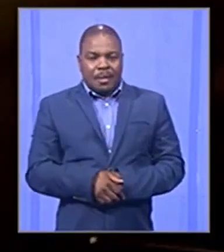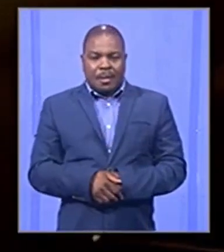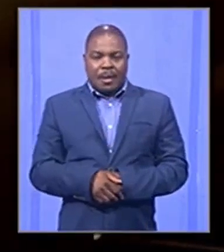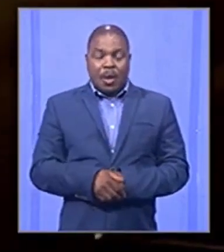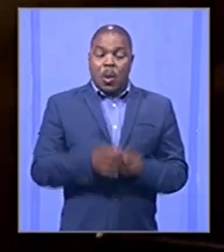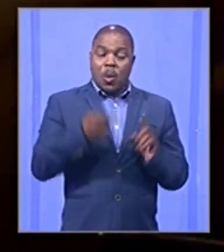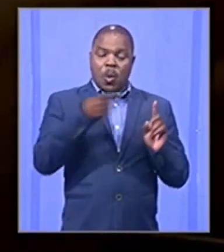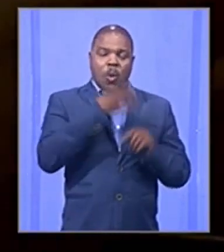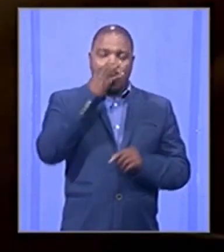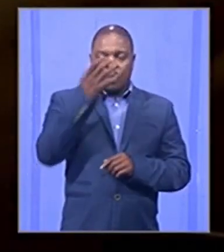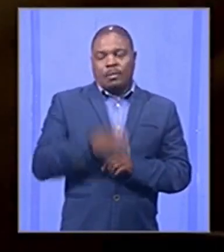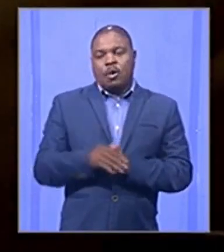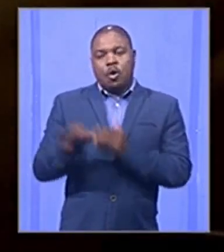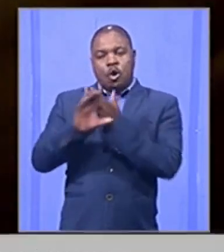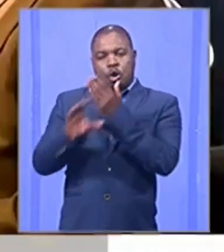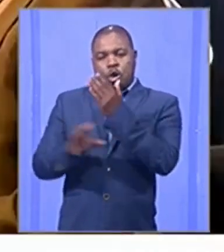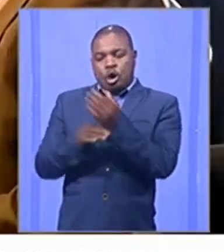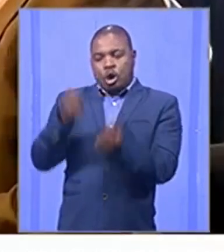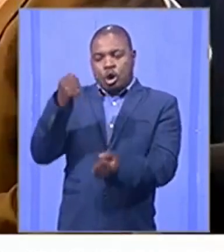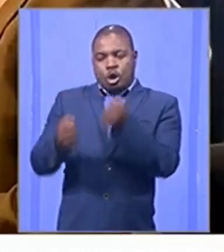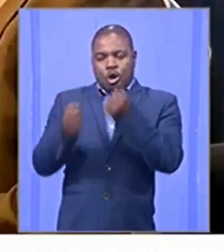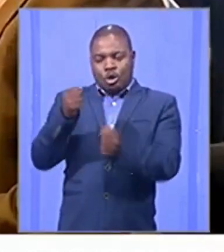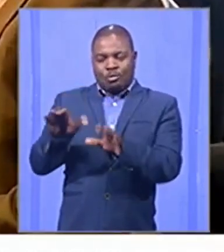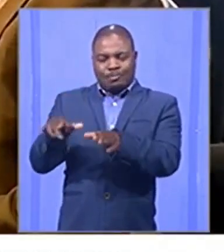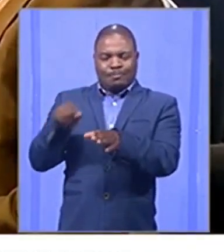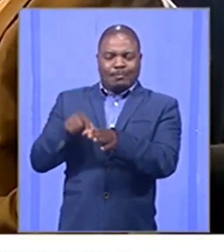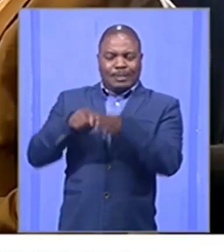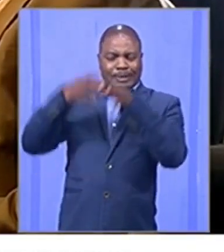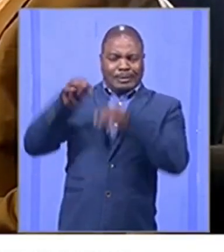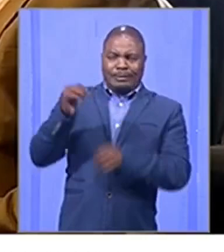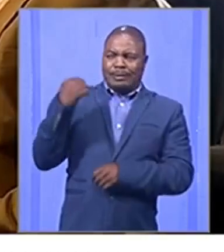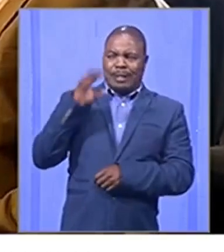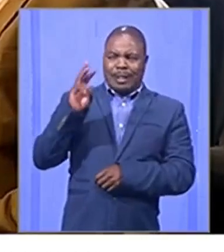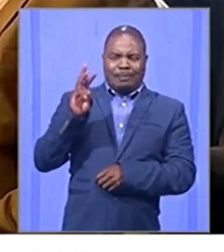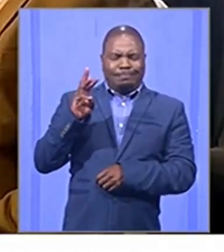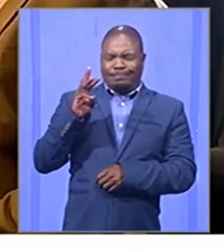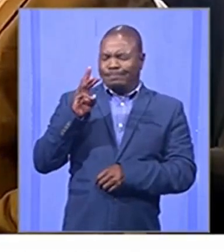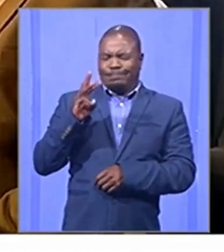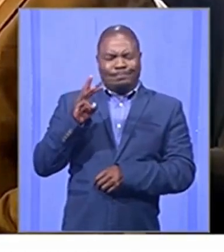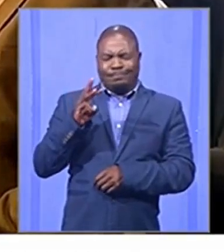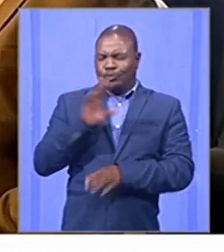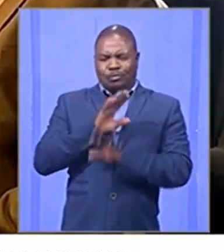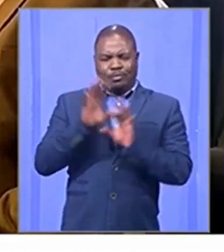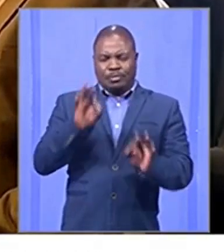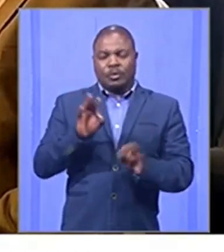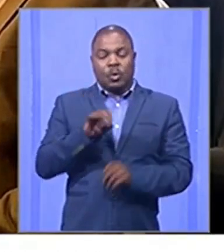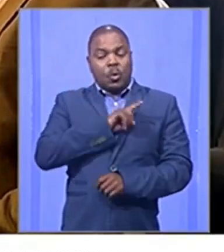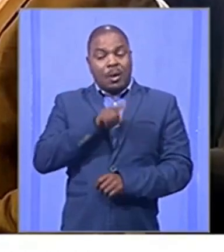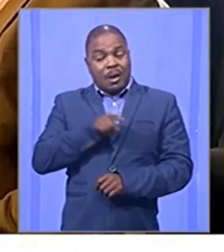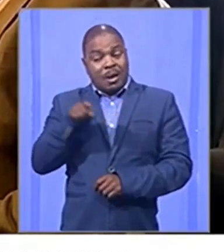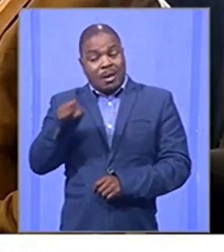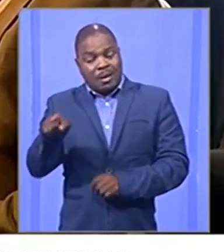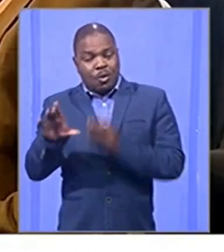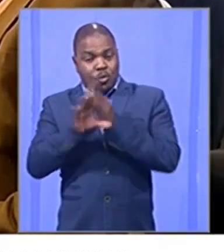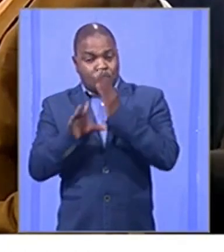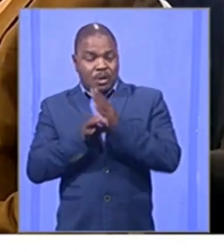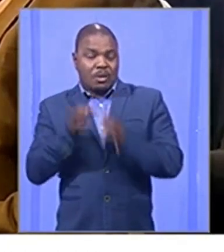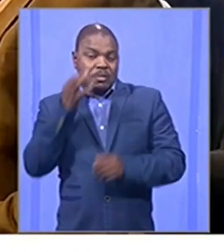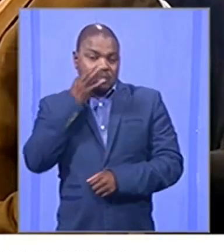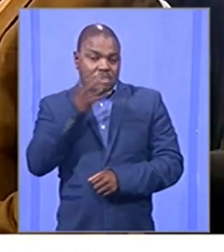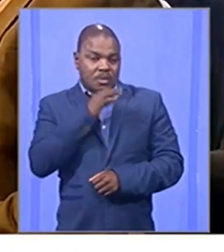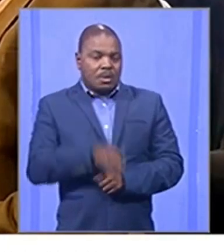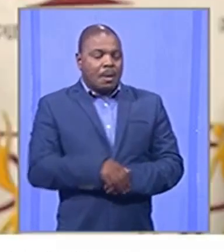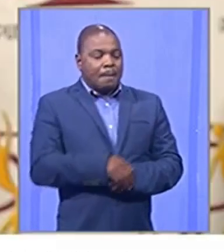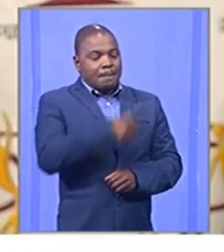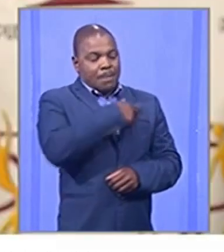ya labone ya kgotlatshekelo ya molaotheo ga e motse sentle. Kgotlatshekelo ya molaotheo ya tlhotse gore tshwetso ya